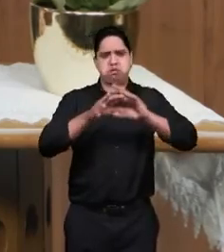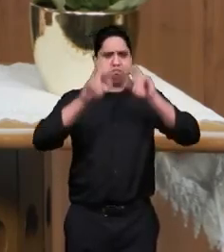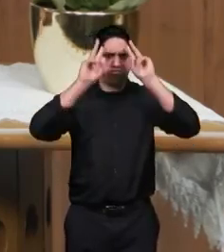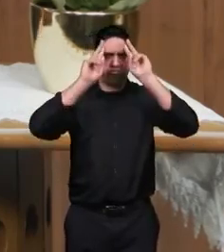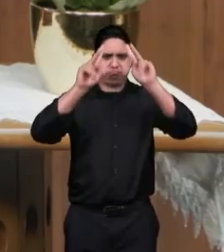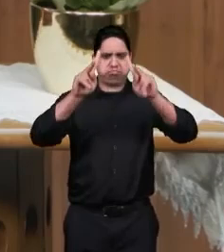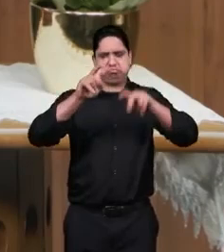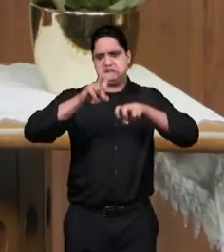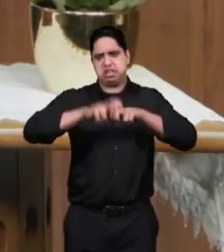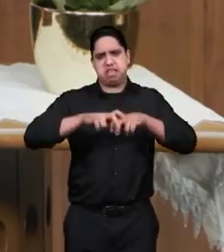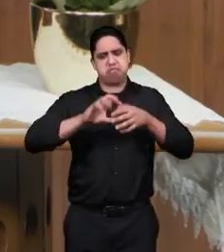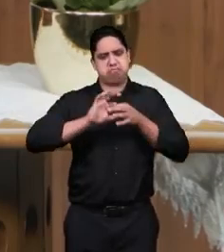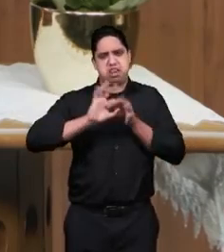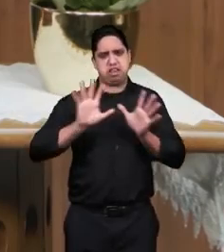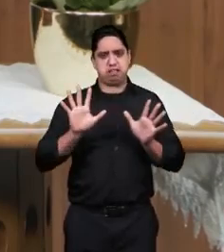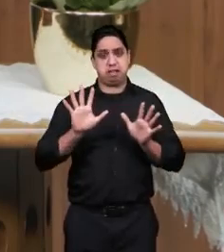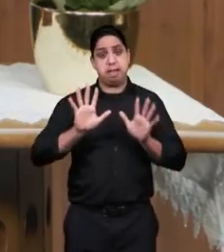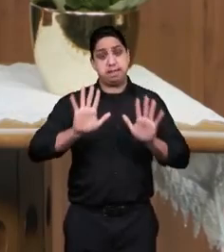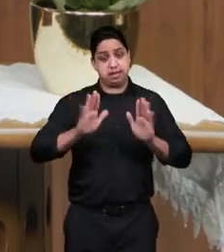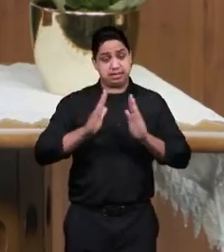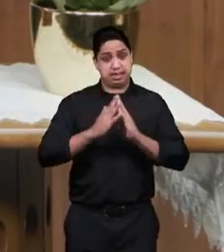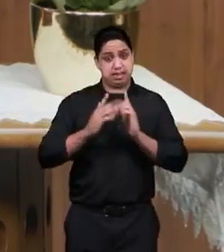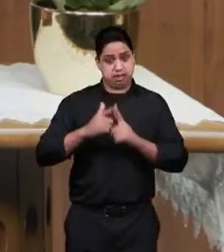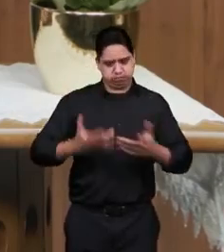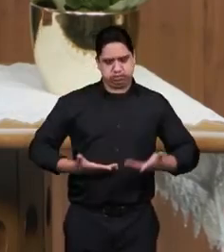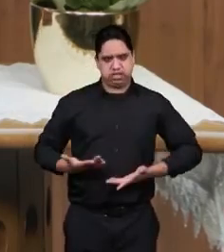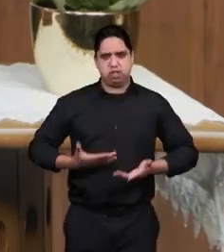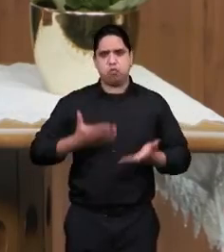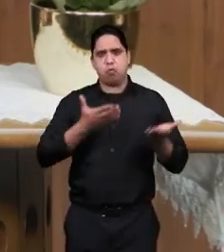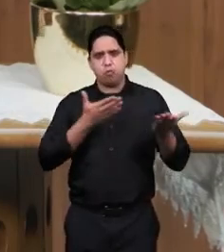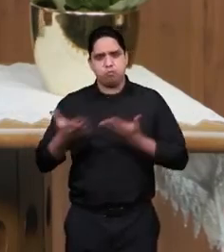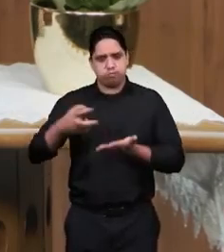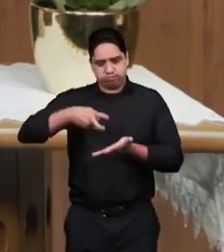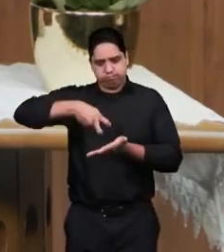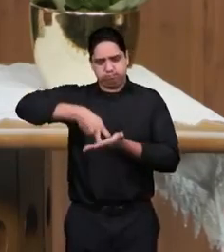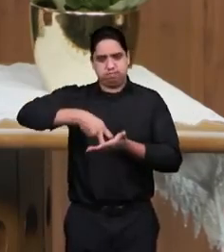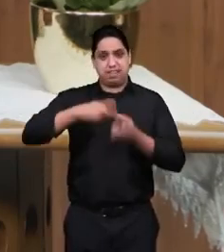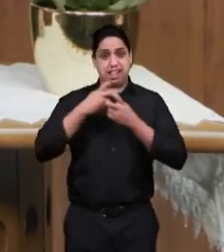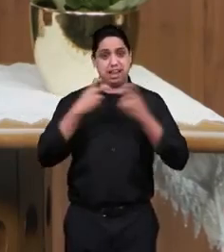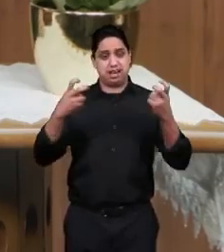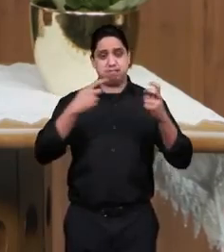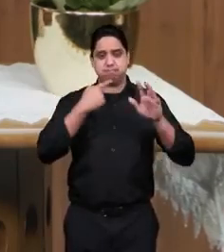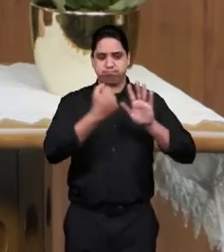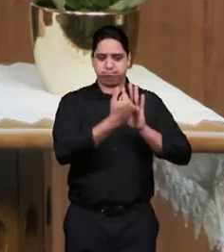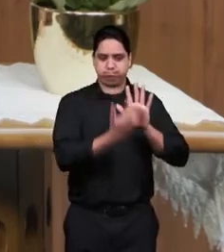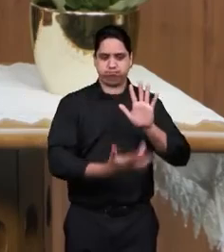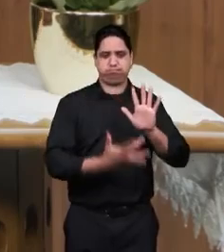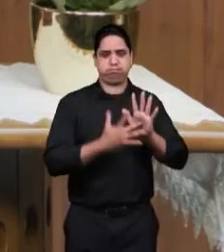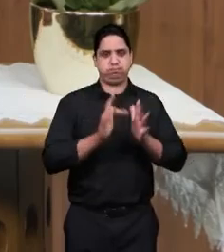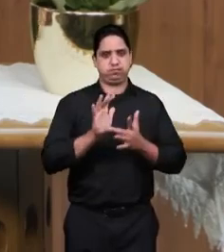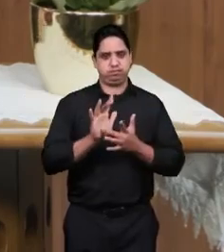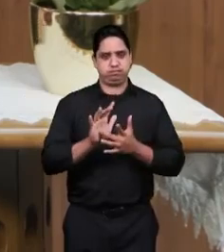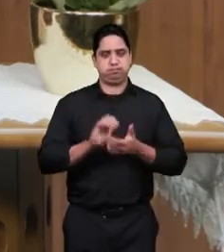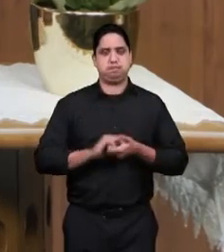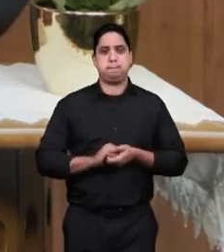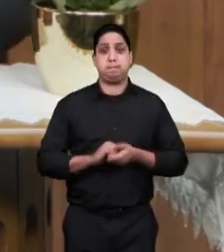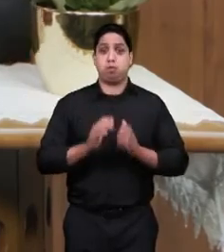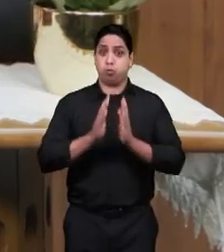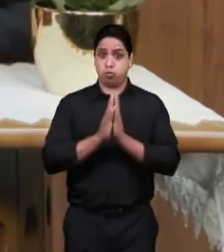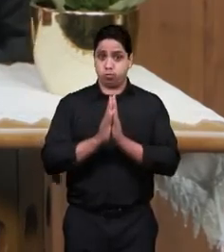I invite the church at this moment to kneel down for this prayer, for this pleading by the blood of the Lord Jesus. Let's